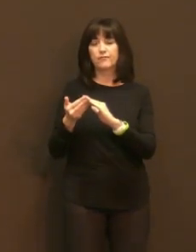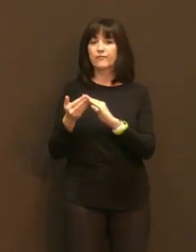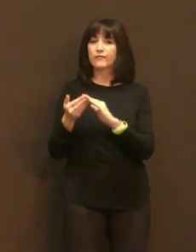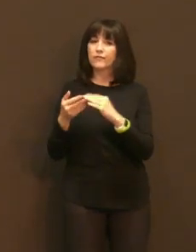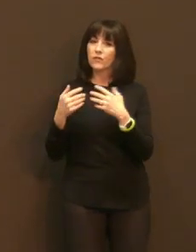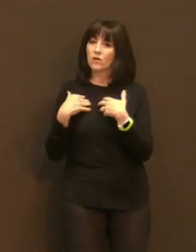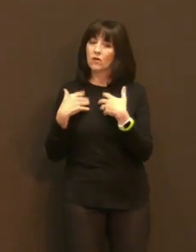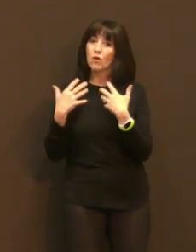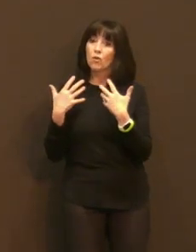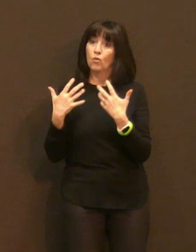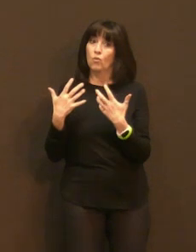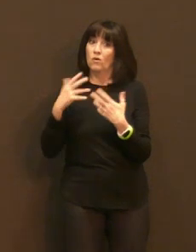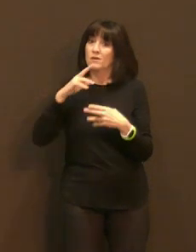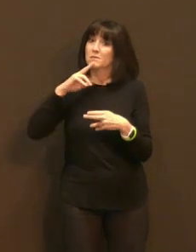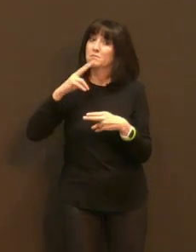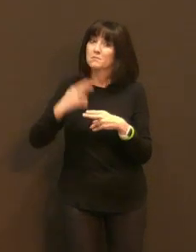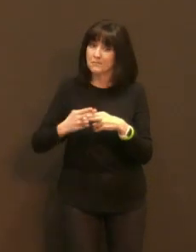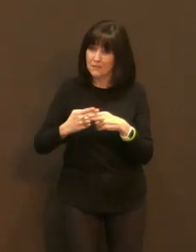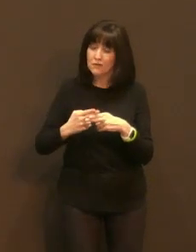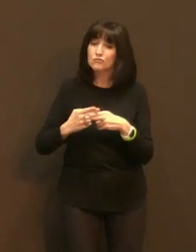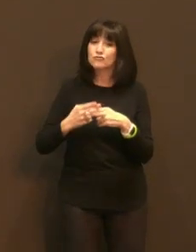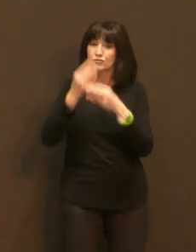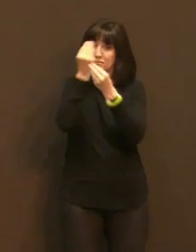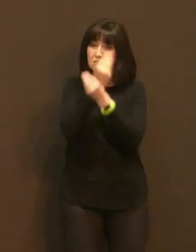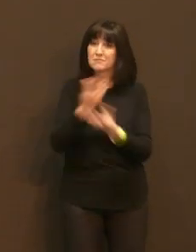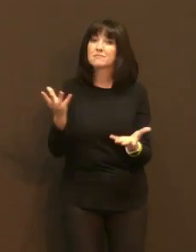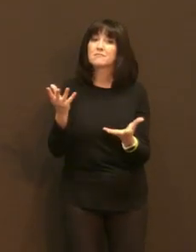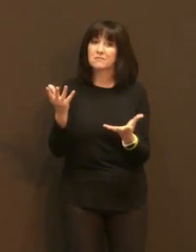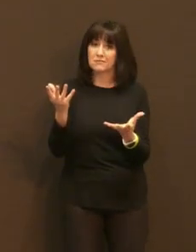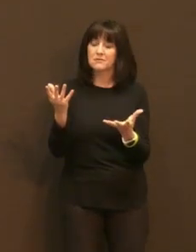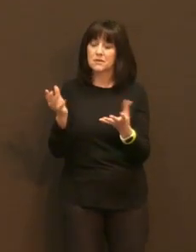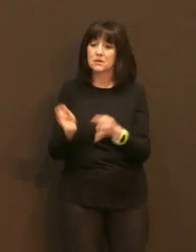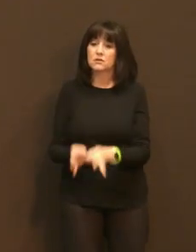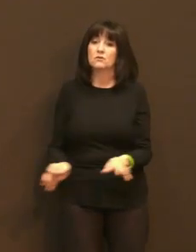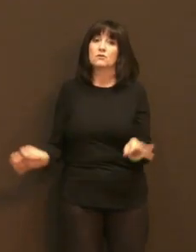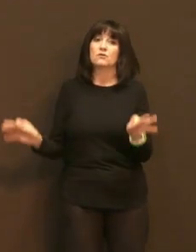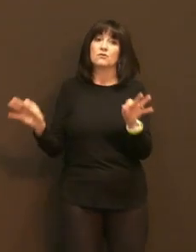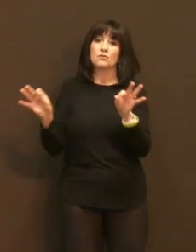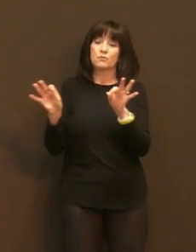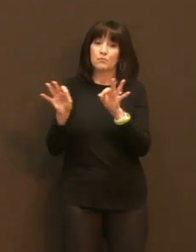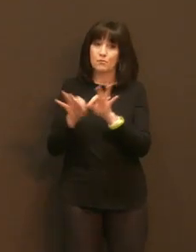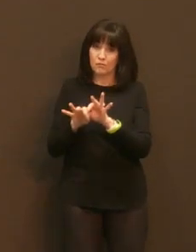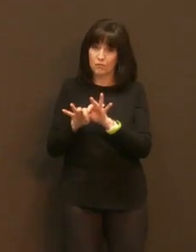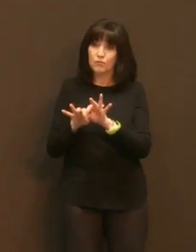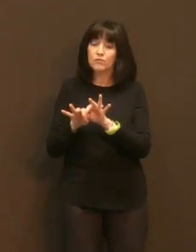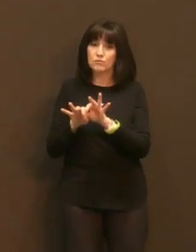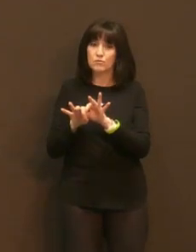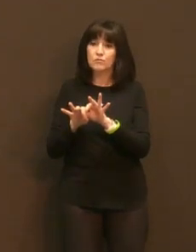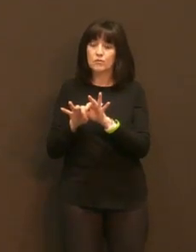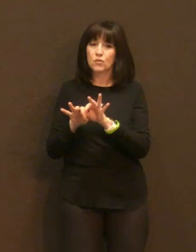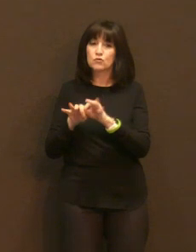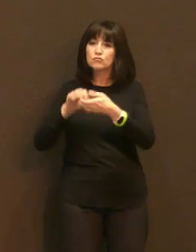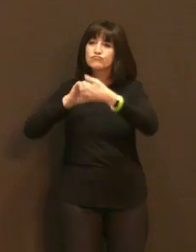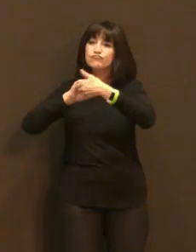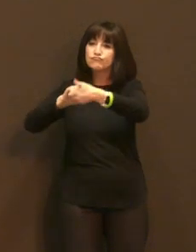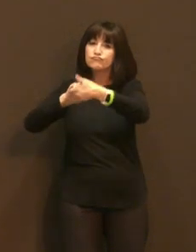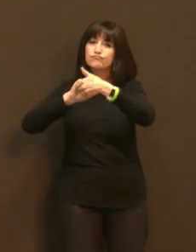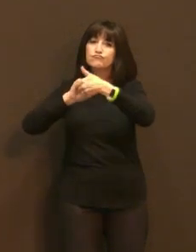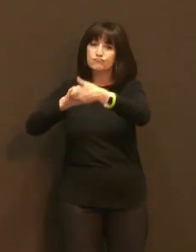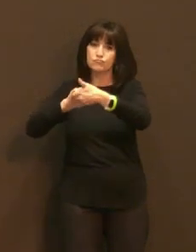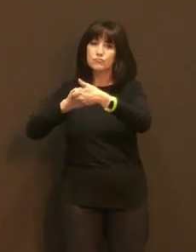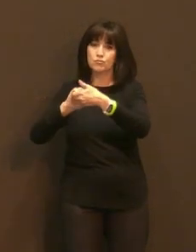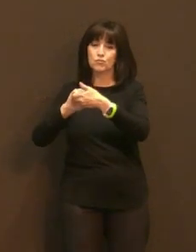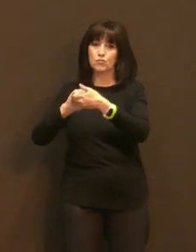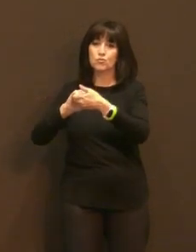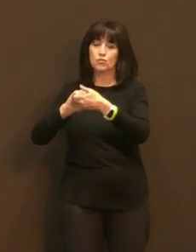incredibly important it is and how heartening it is to work with our hospital partners.